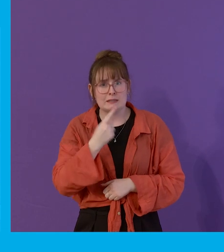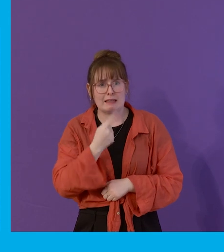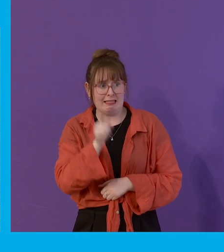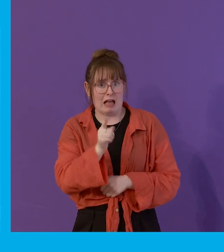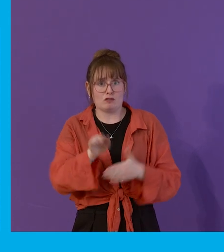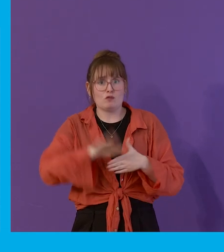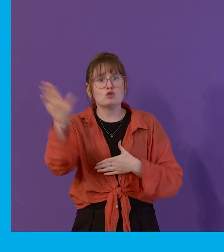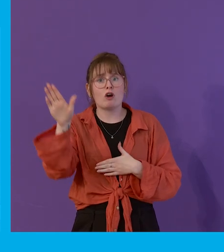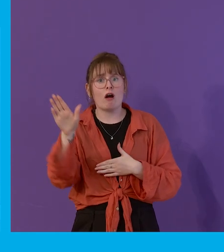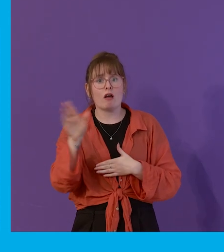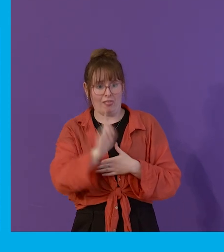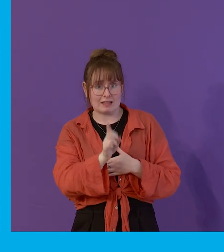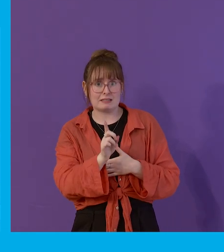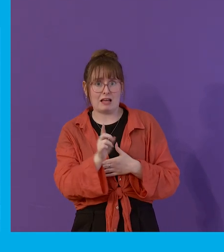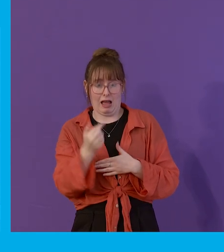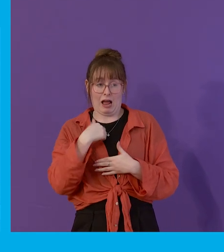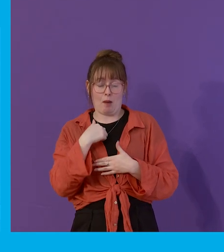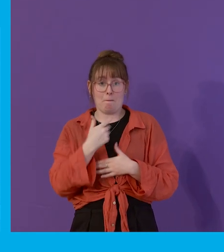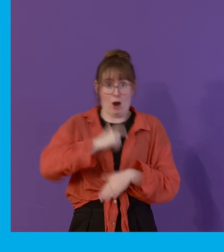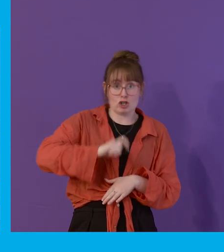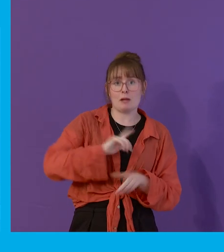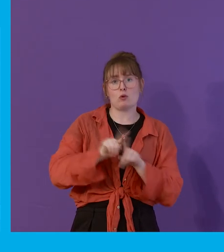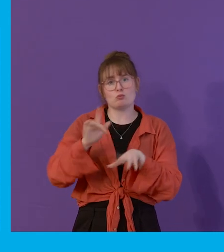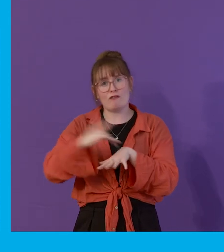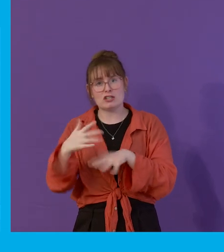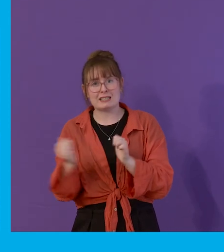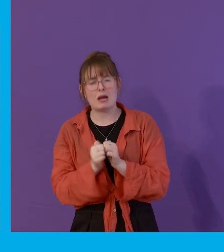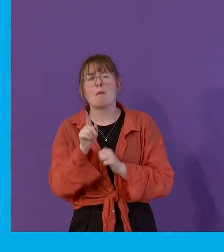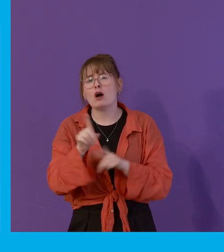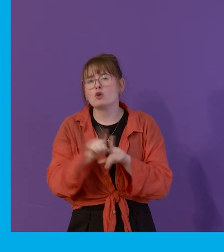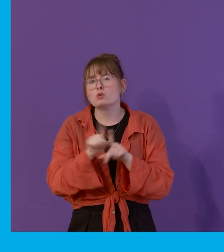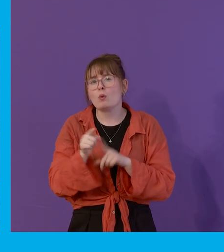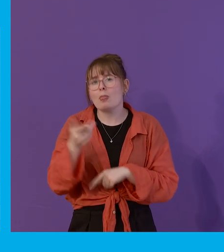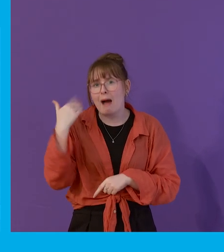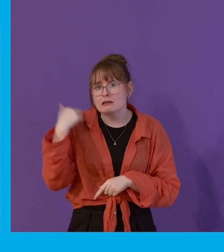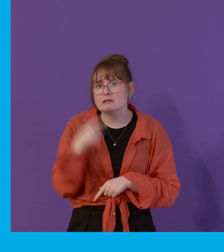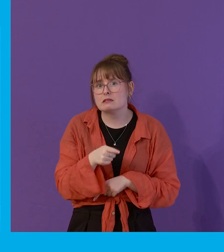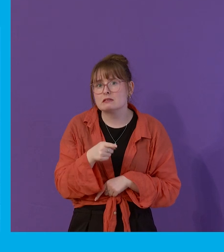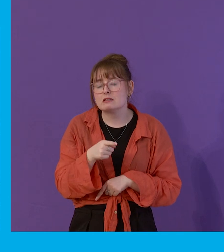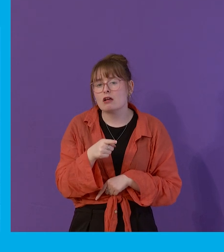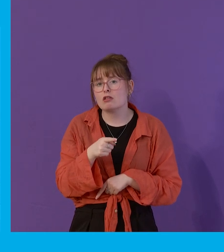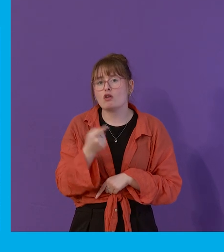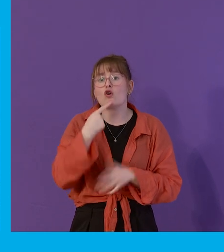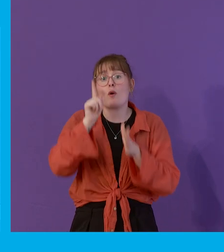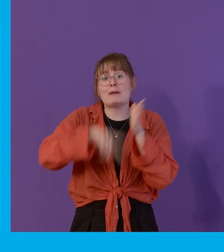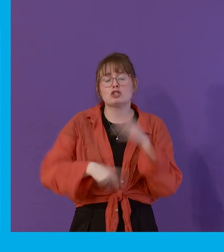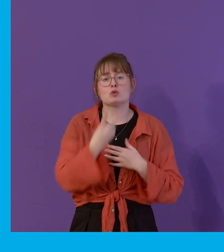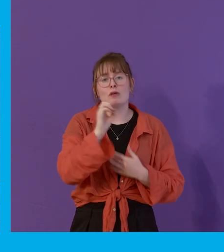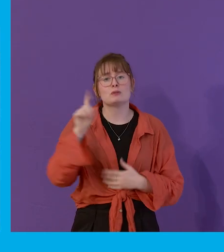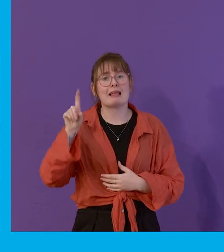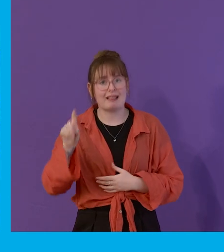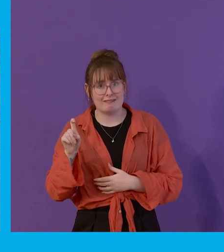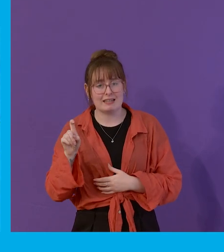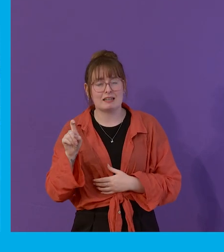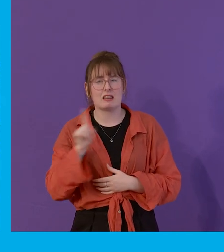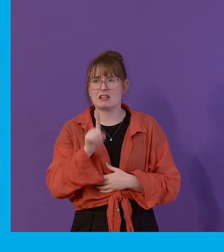future, and that's something I personally and professionally agree with. It's also the past, though. The Christie Commission, which was 2011.